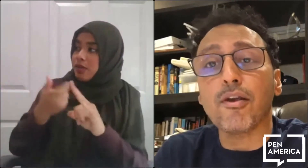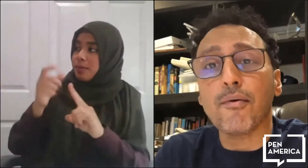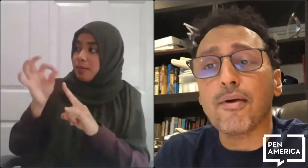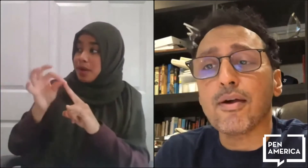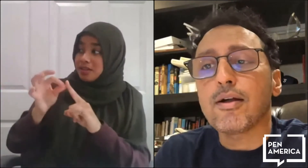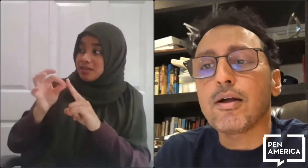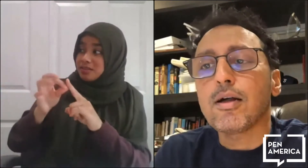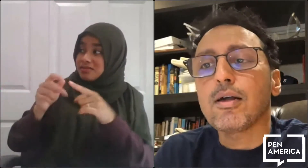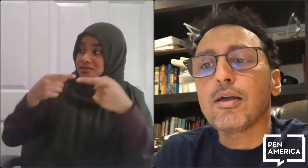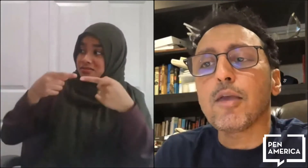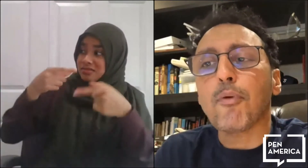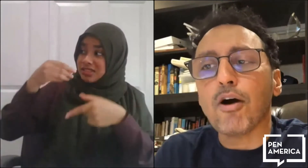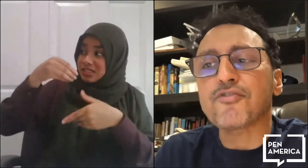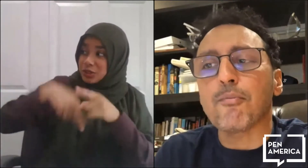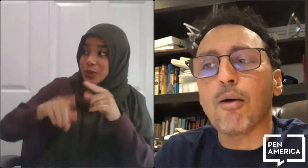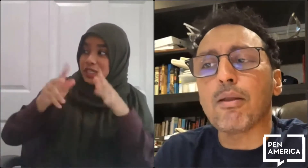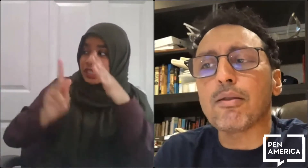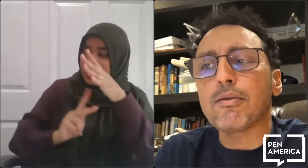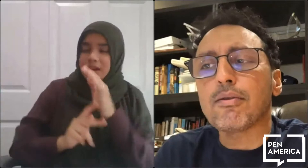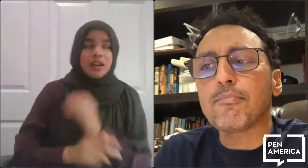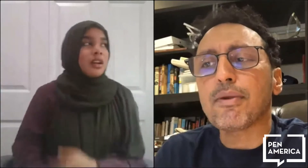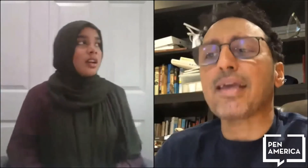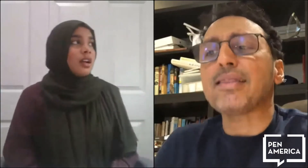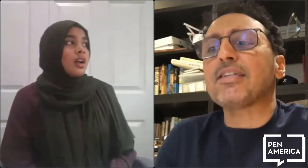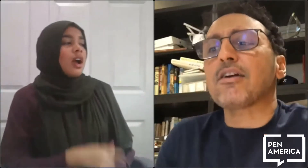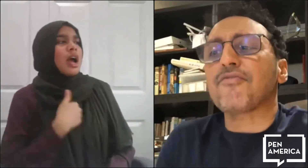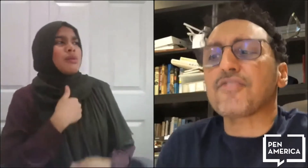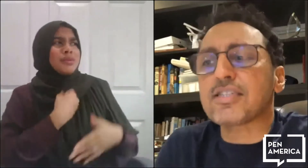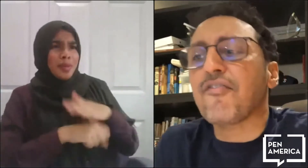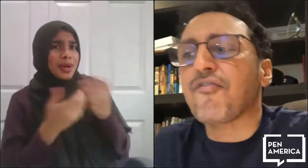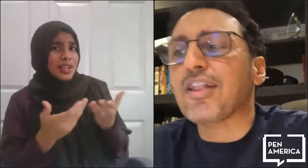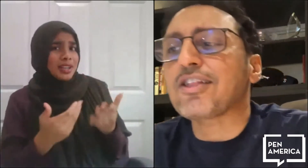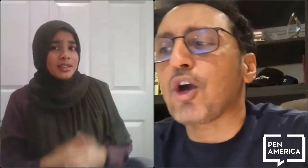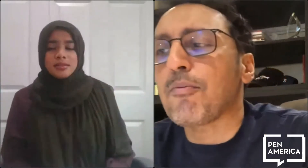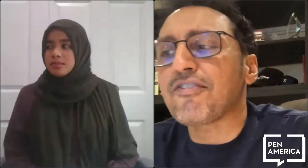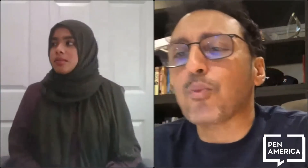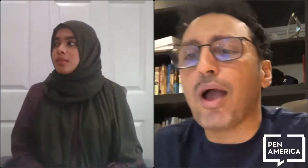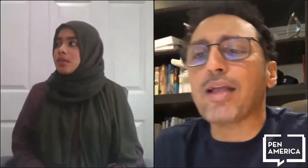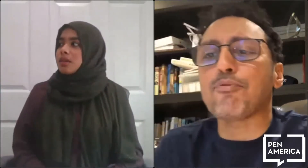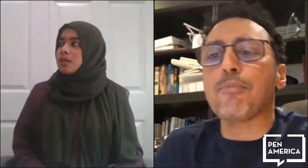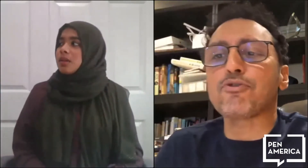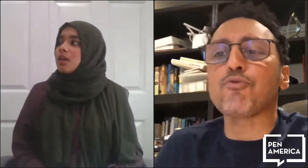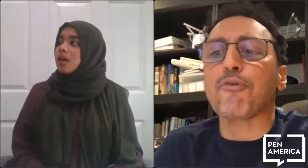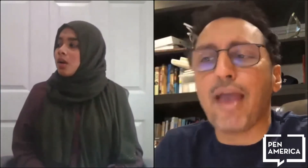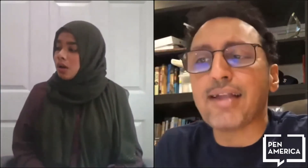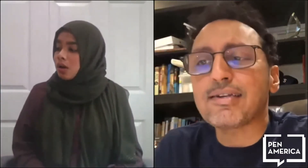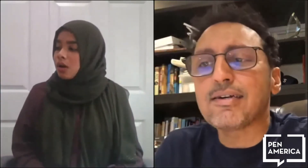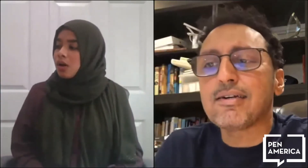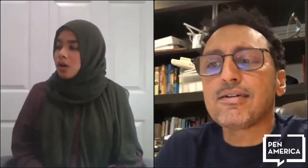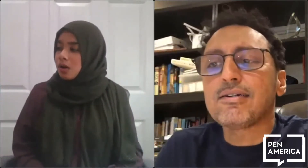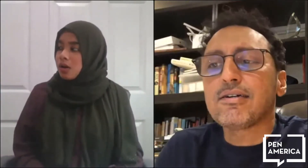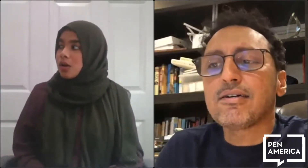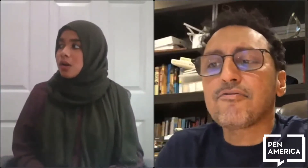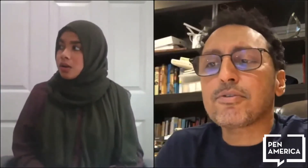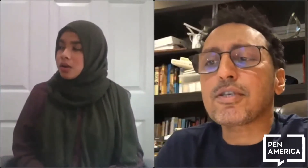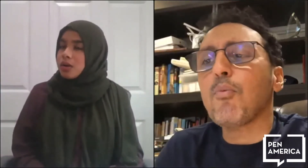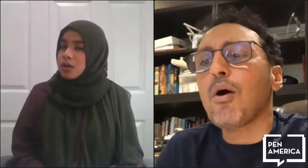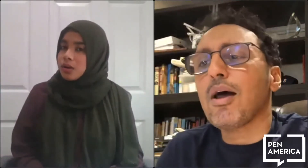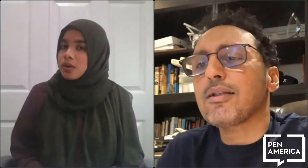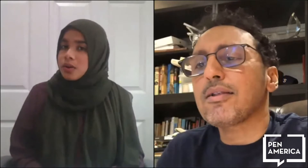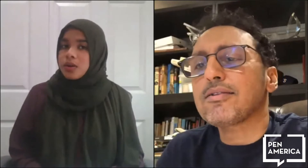I was born here. He paused for a moment, picking lint off the stiff felt dome of his wide-brimmed trooper hat.